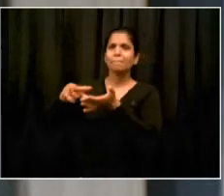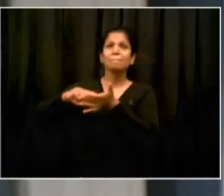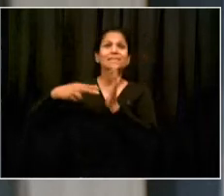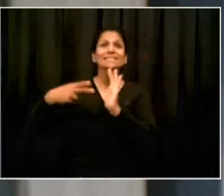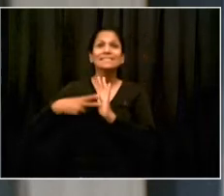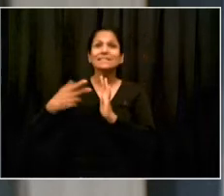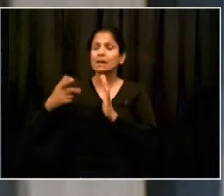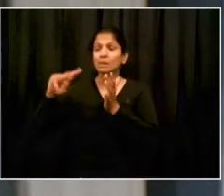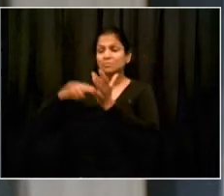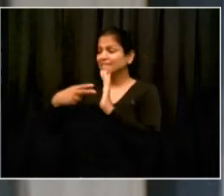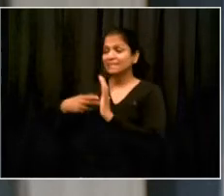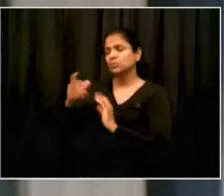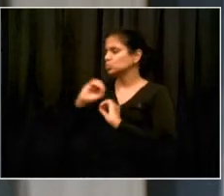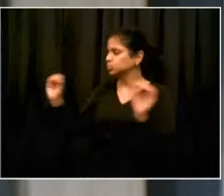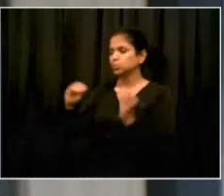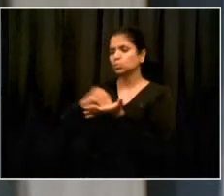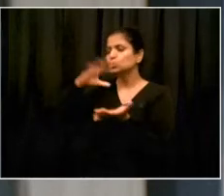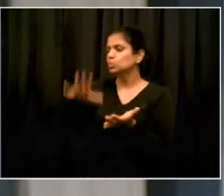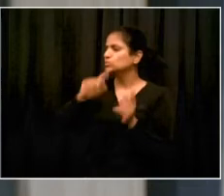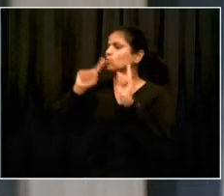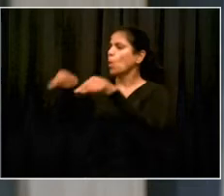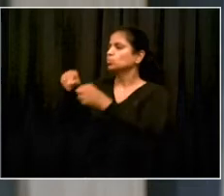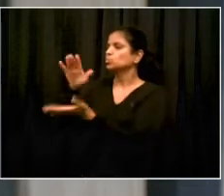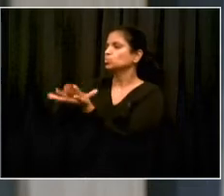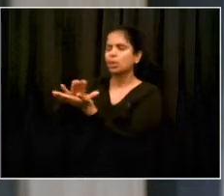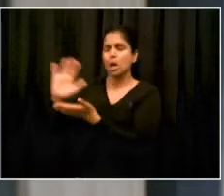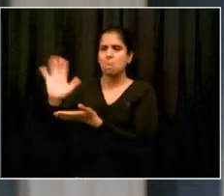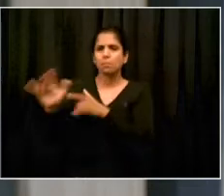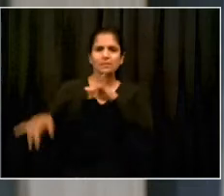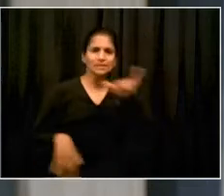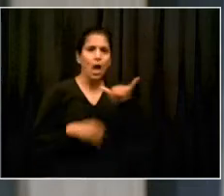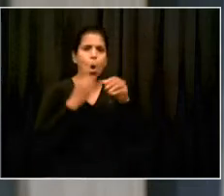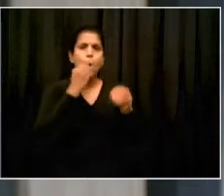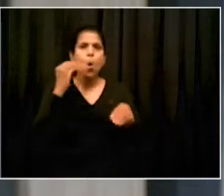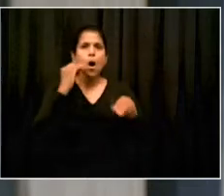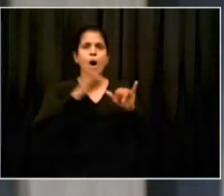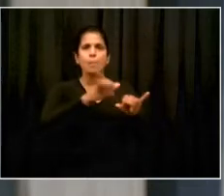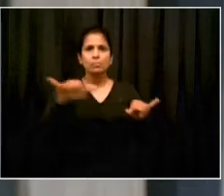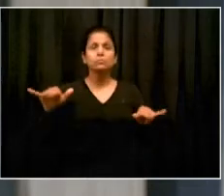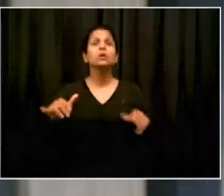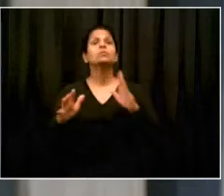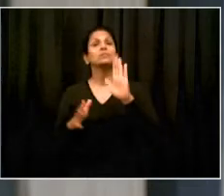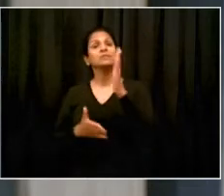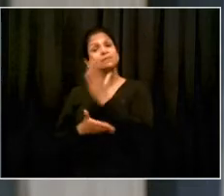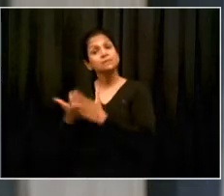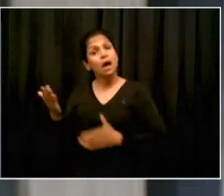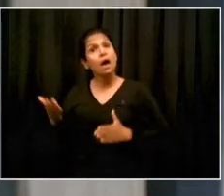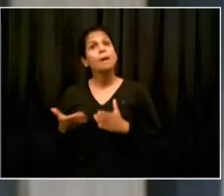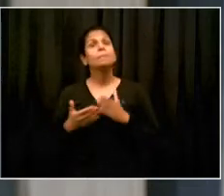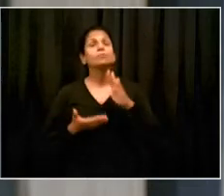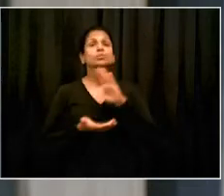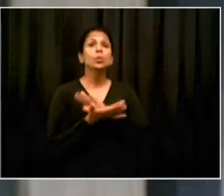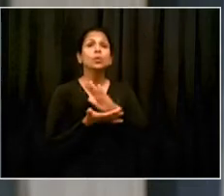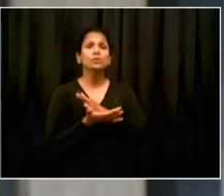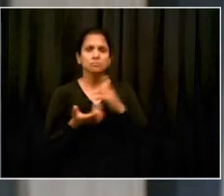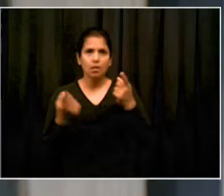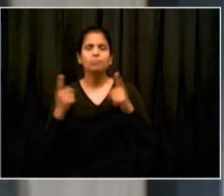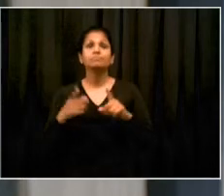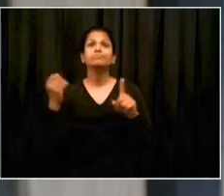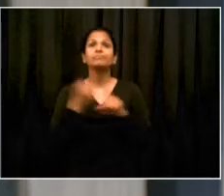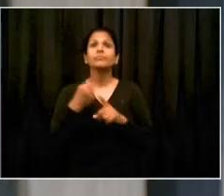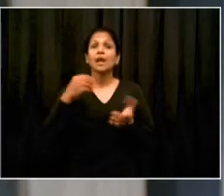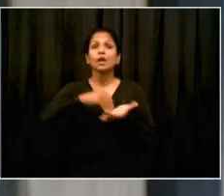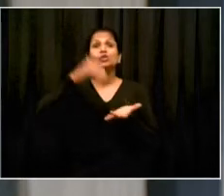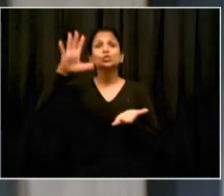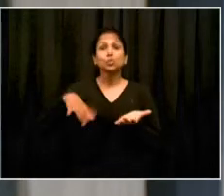some portion that they're doing virtually, which means students come to the school and they're doing some work virtually, but there are adults there,